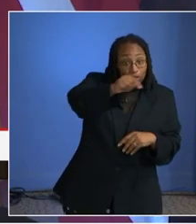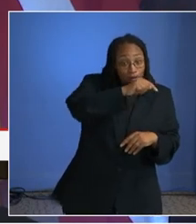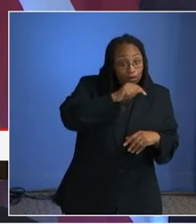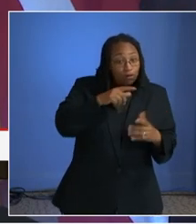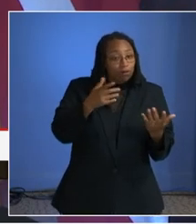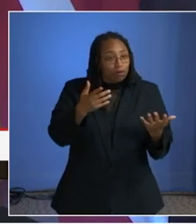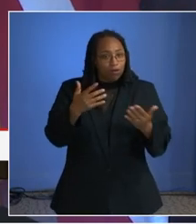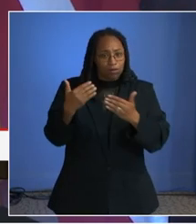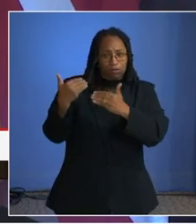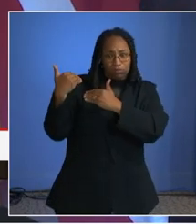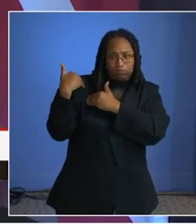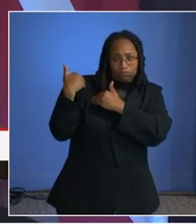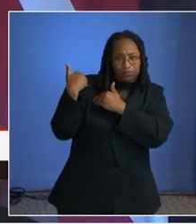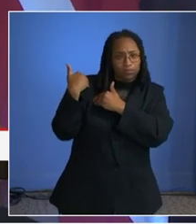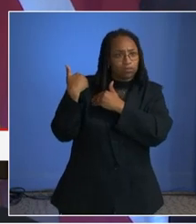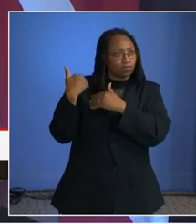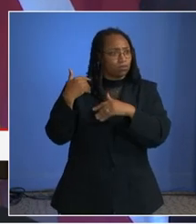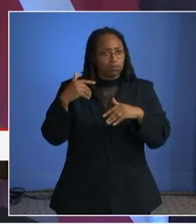indicating that it's going to do